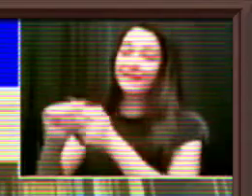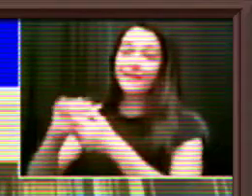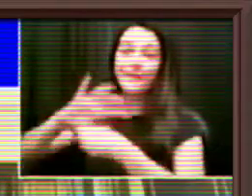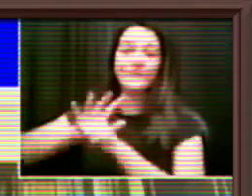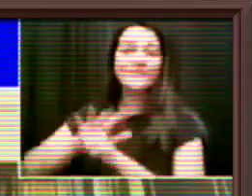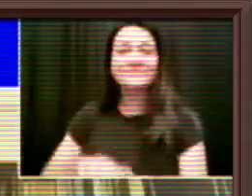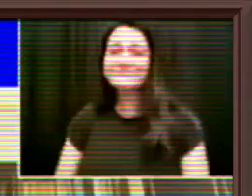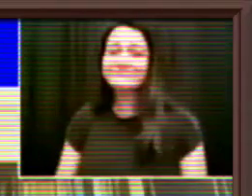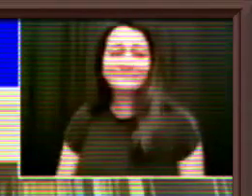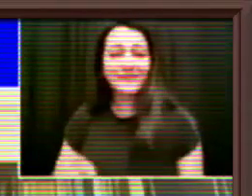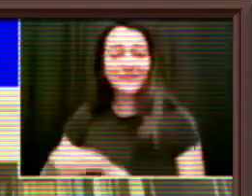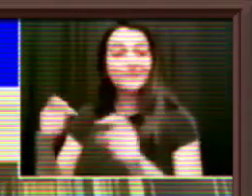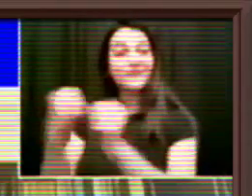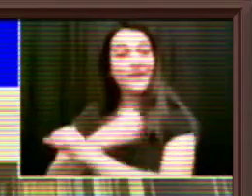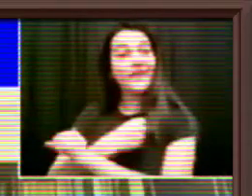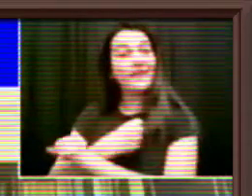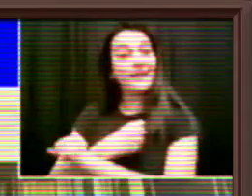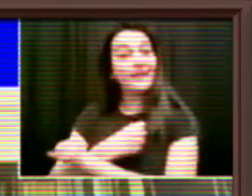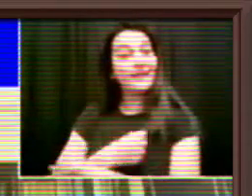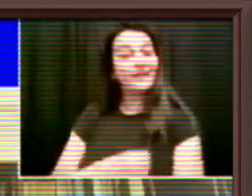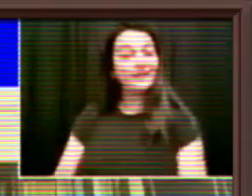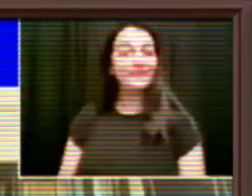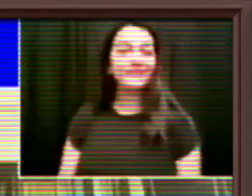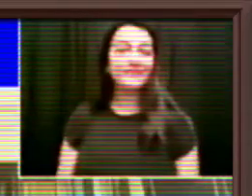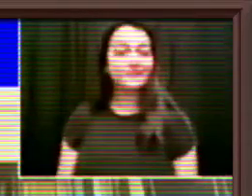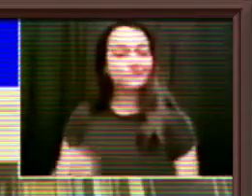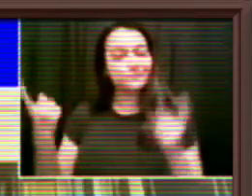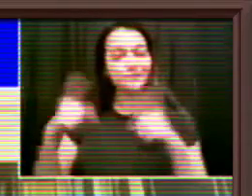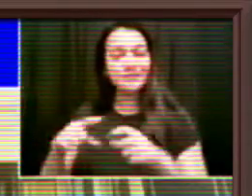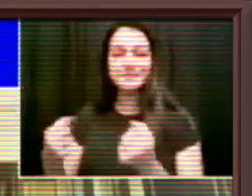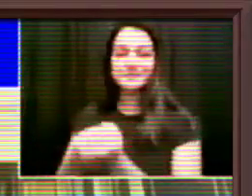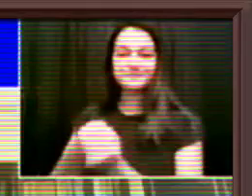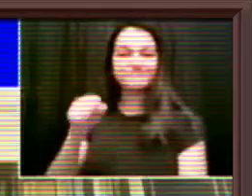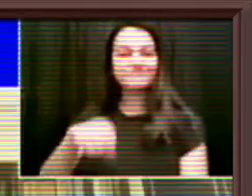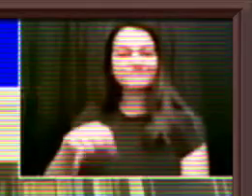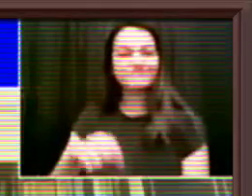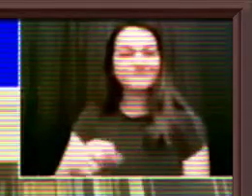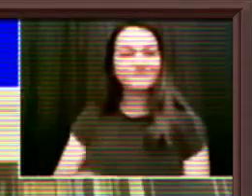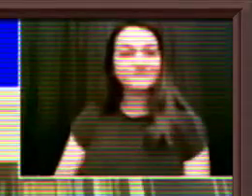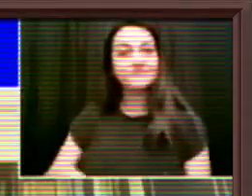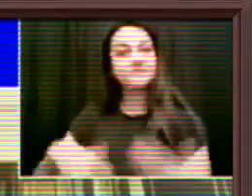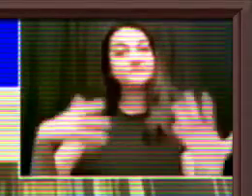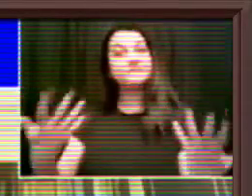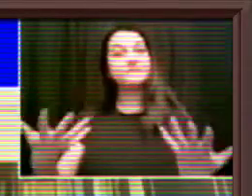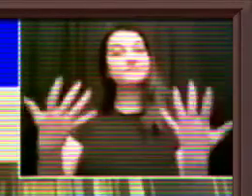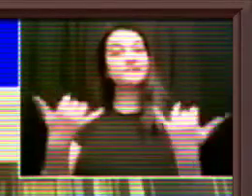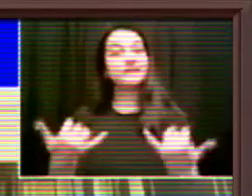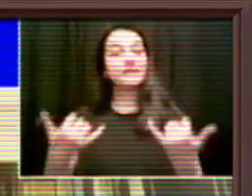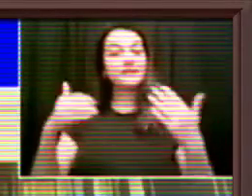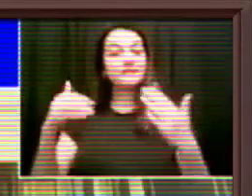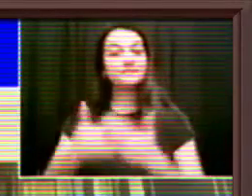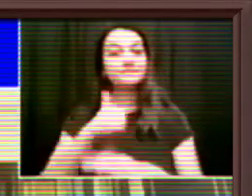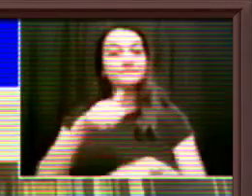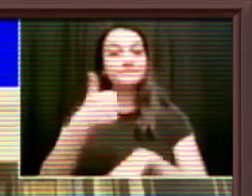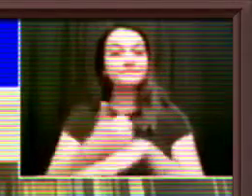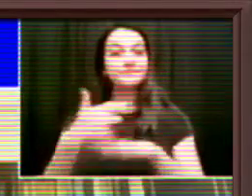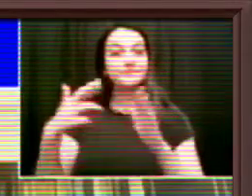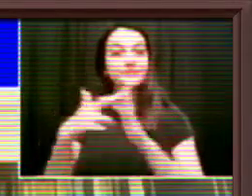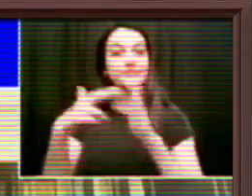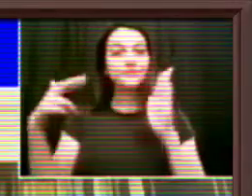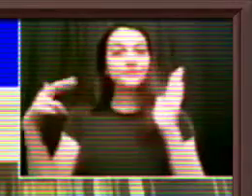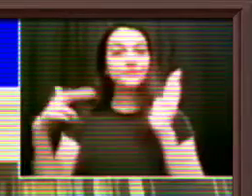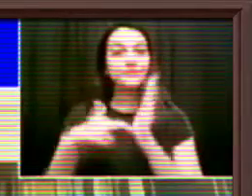Y'all turned off y'all ears. It's like a brainwashing. But this shit is sick. This shit is sick. Y'all lost y'all fucking